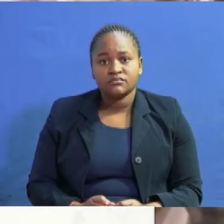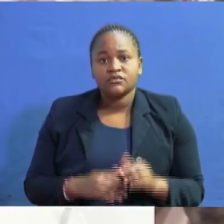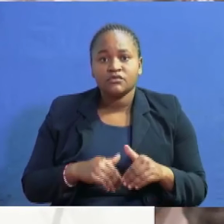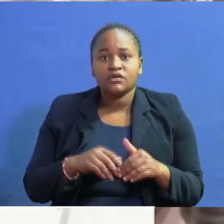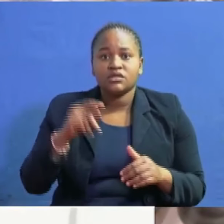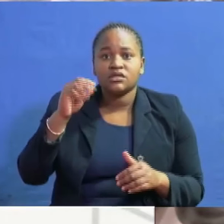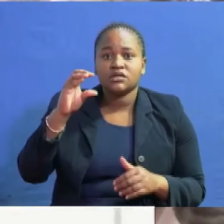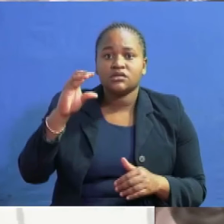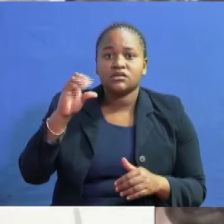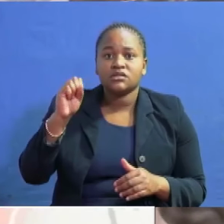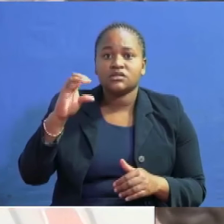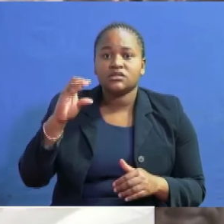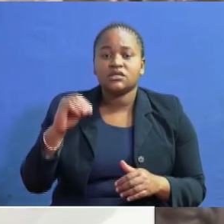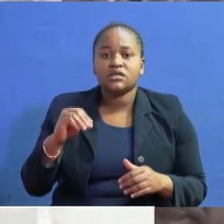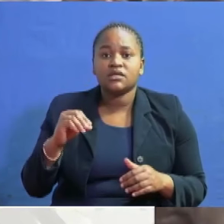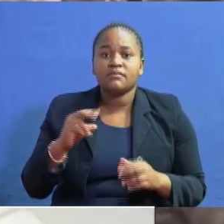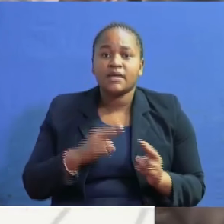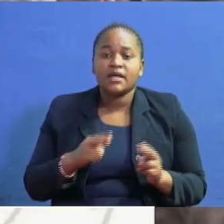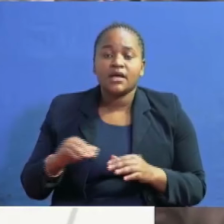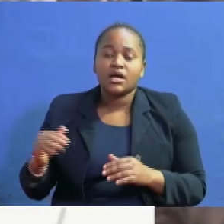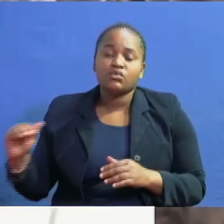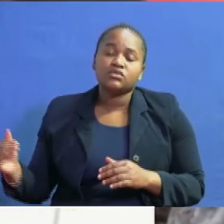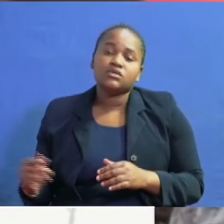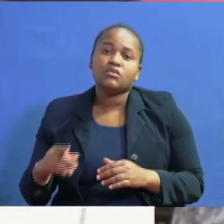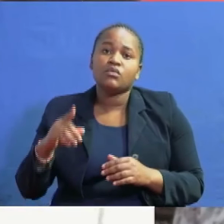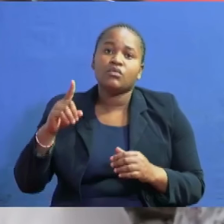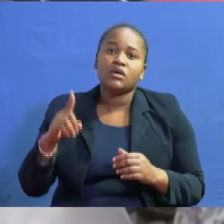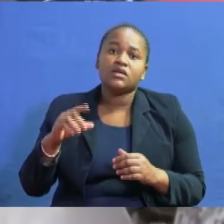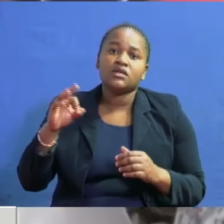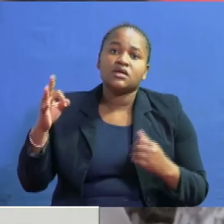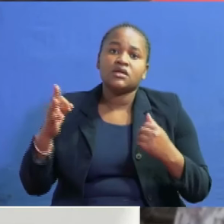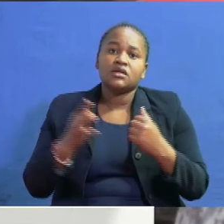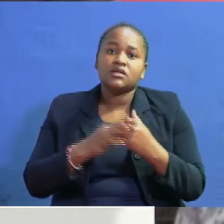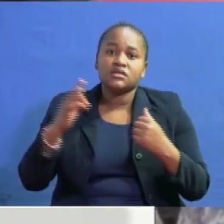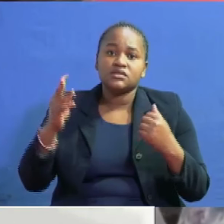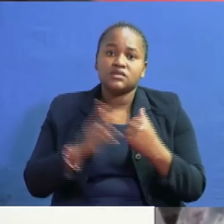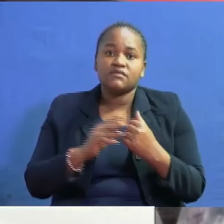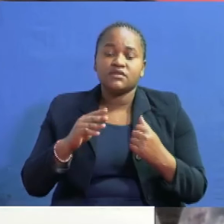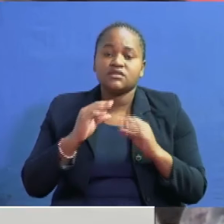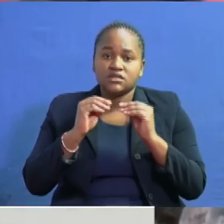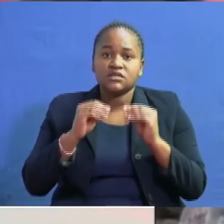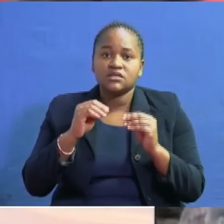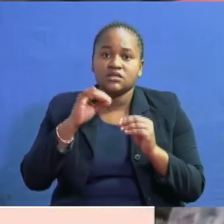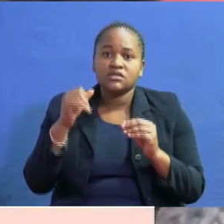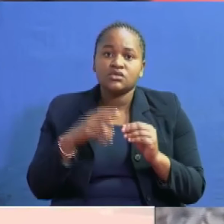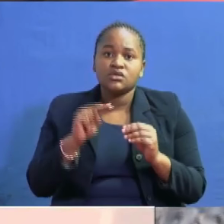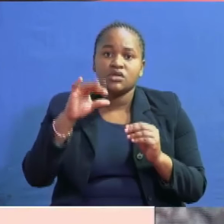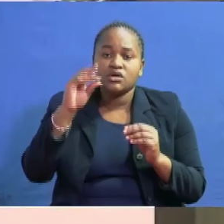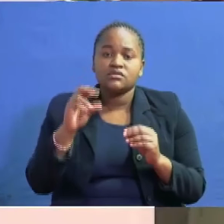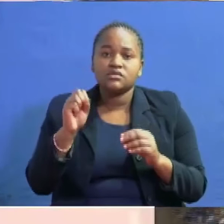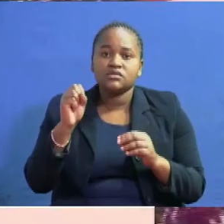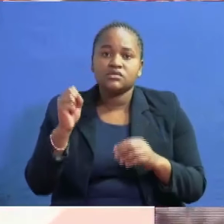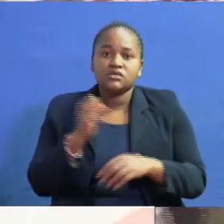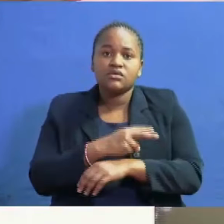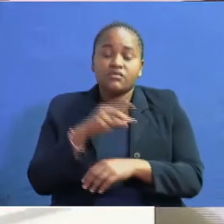According to TSC staffing data in Mandera County, 1,387 local teachers are teaching in primary, junior secondary, and senior secondary